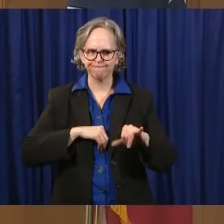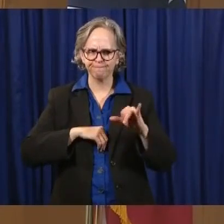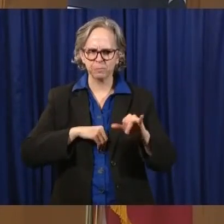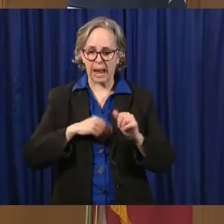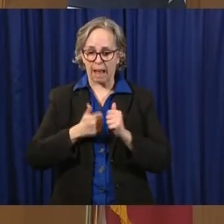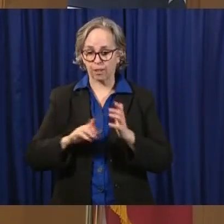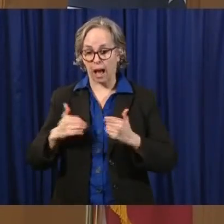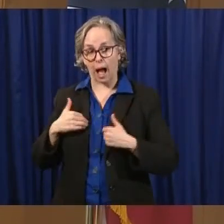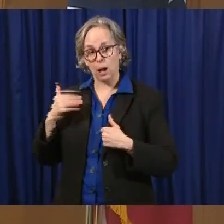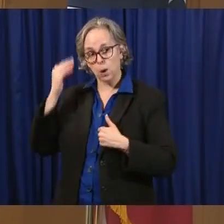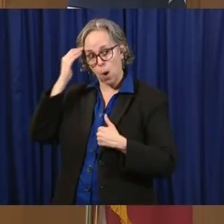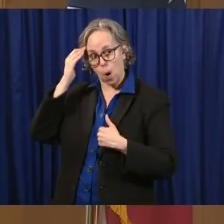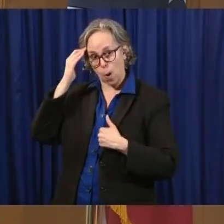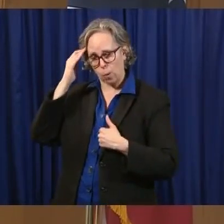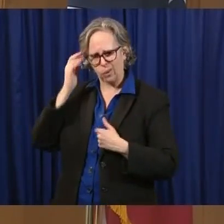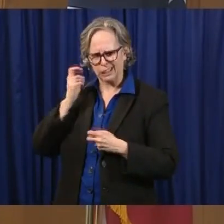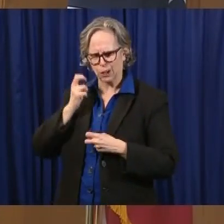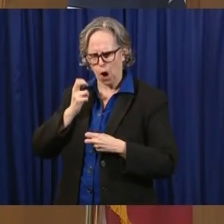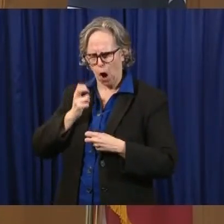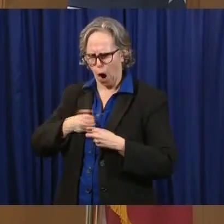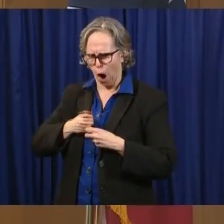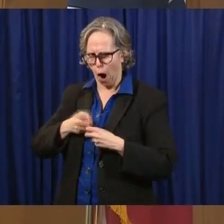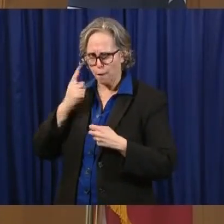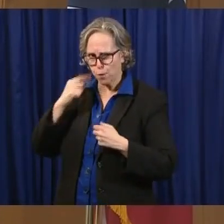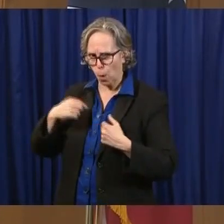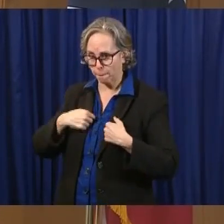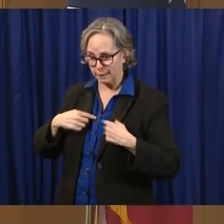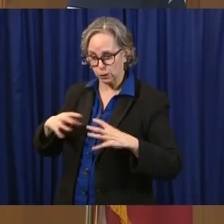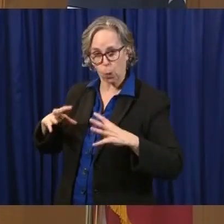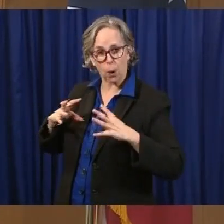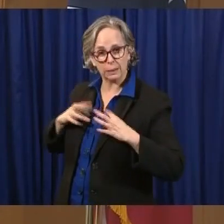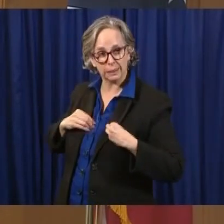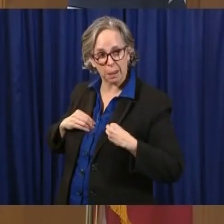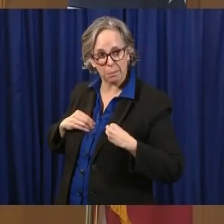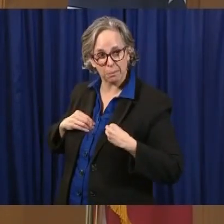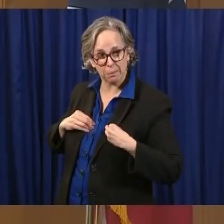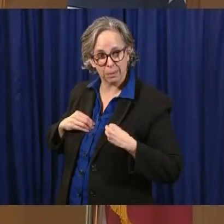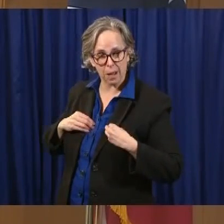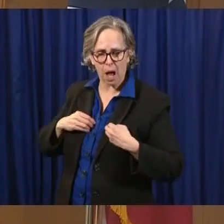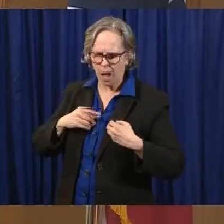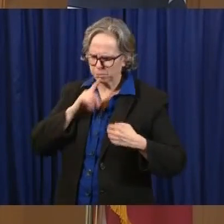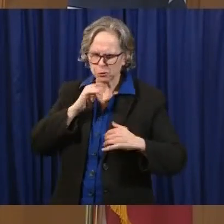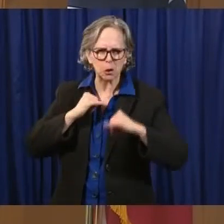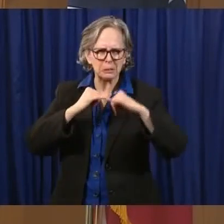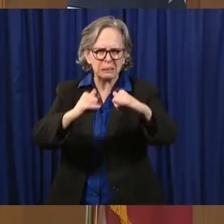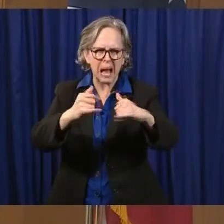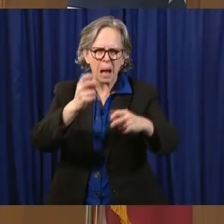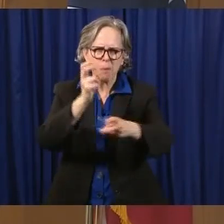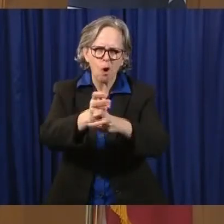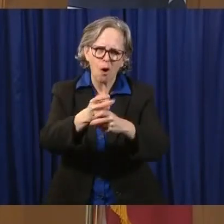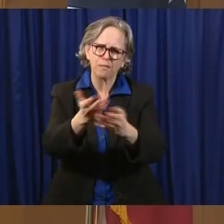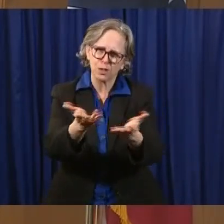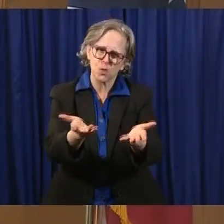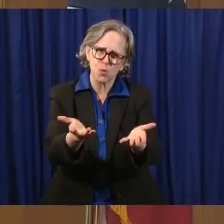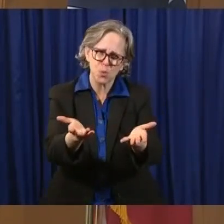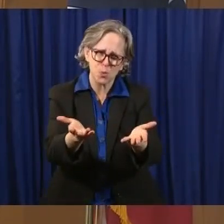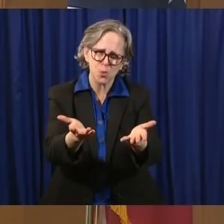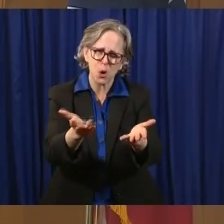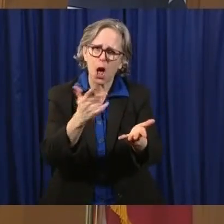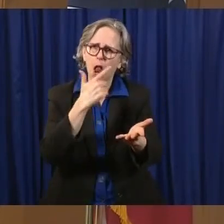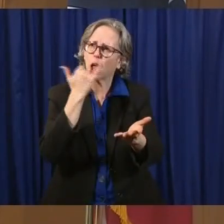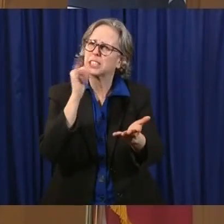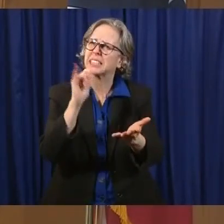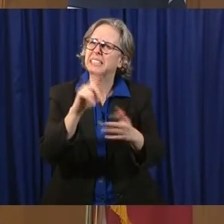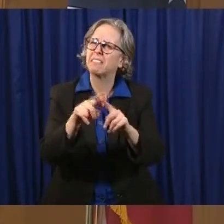to accept. And so I suspect it's hard for other people to accept. But until there is